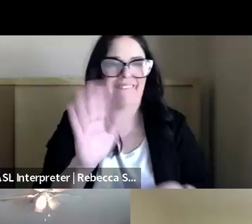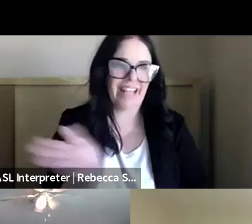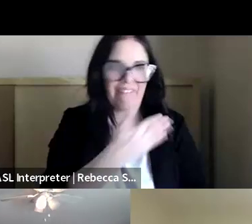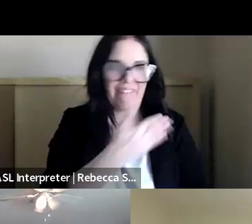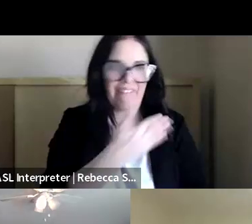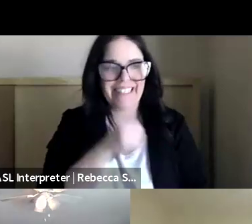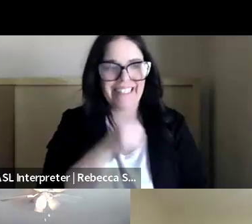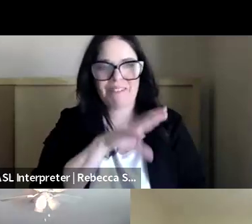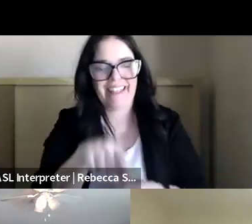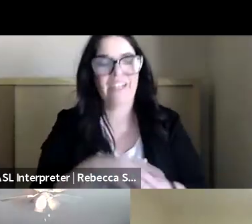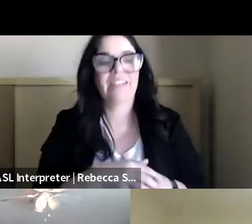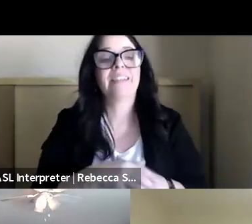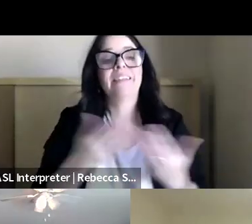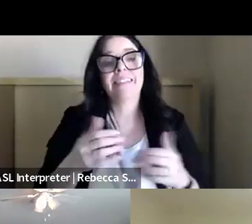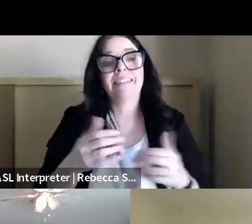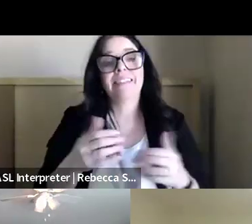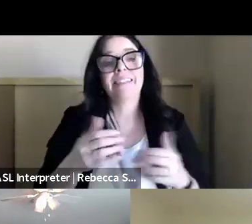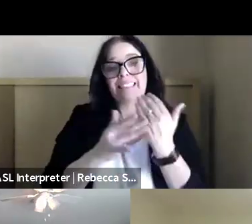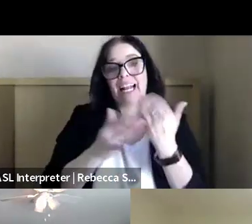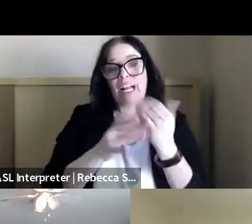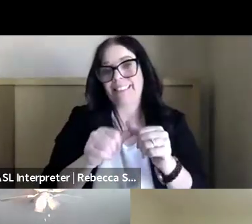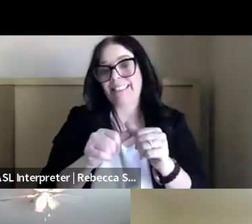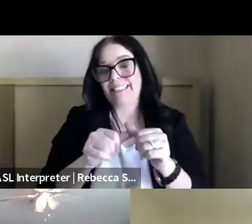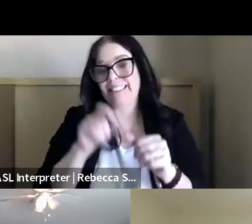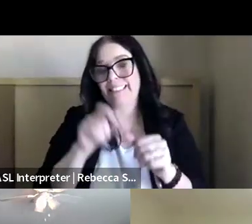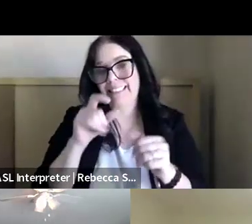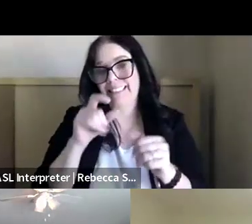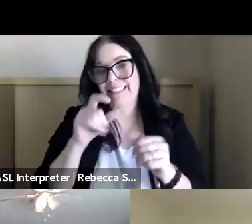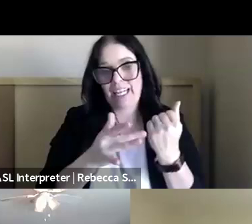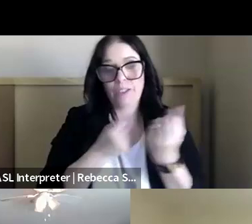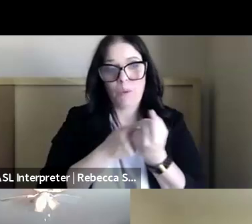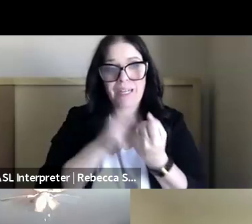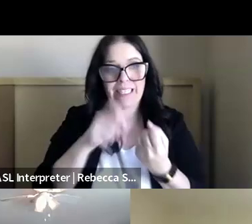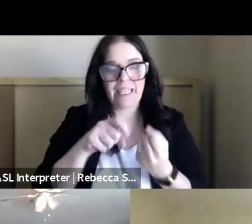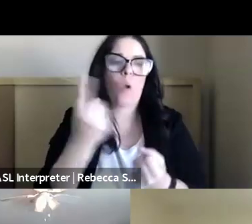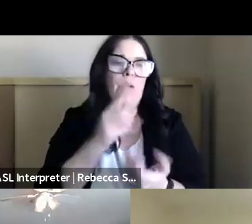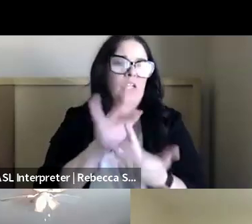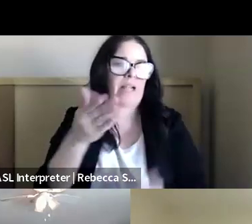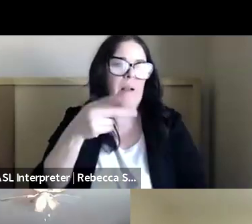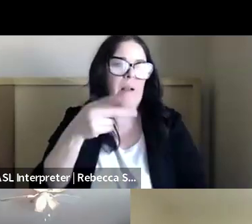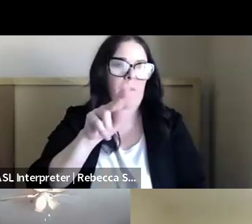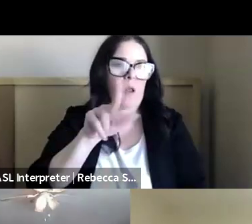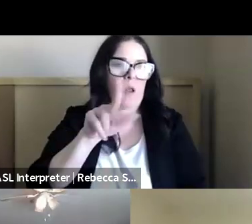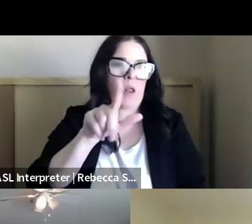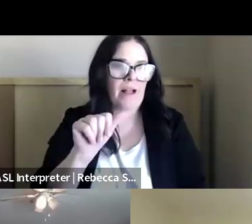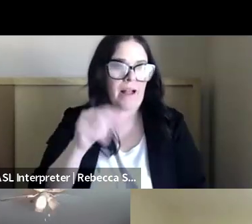So for ongoing technical assistance, as always, here is Paula McAwee's contact information.